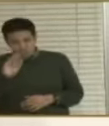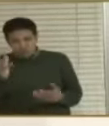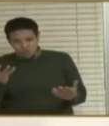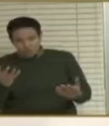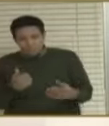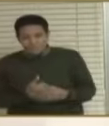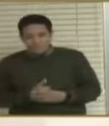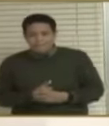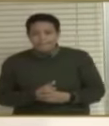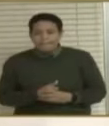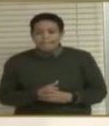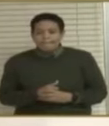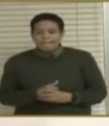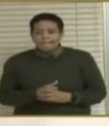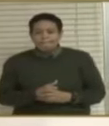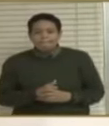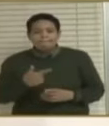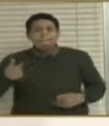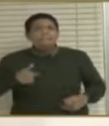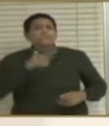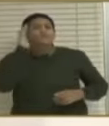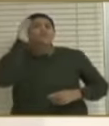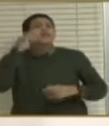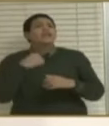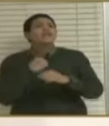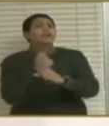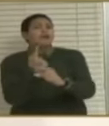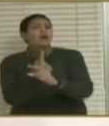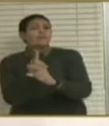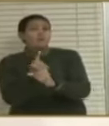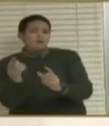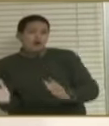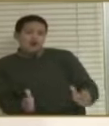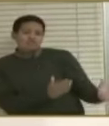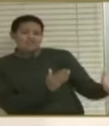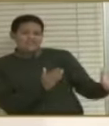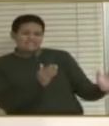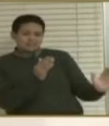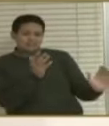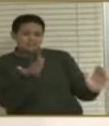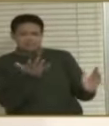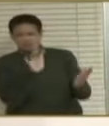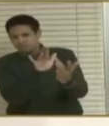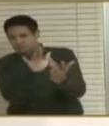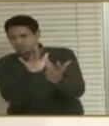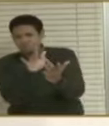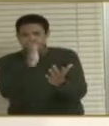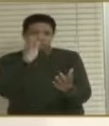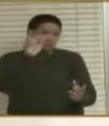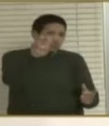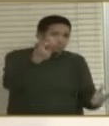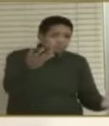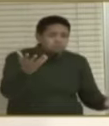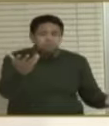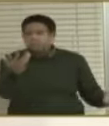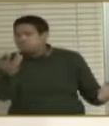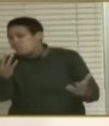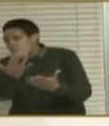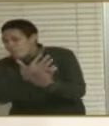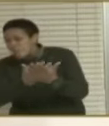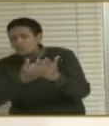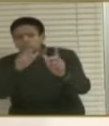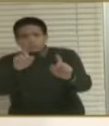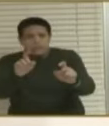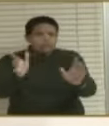876-538-2780. And we will make appropriate arrangements to reach to you and to collect